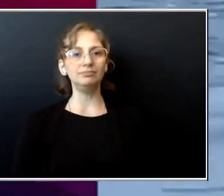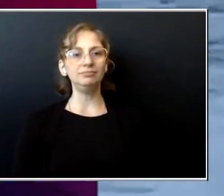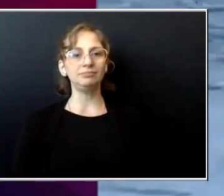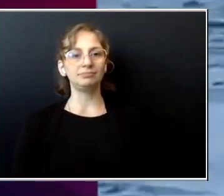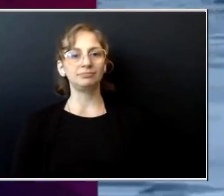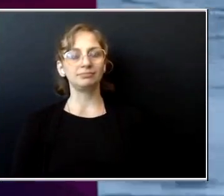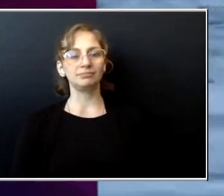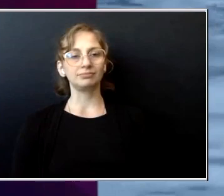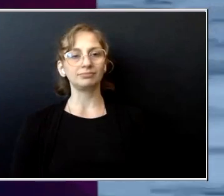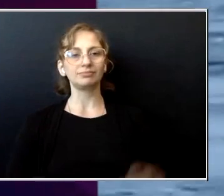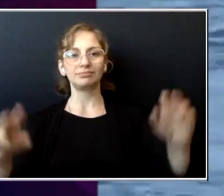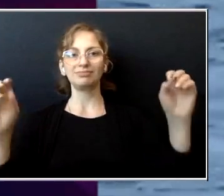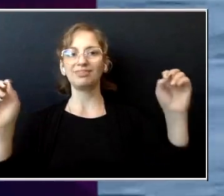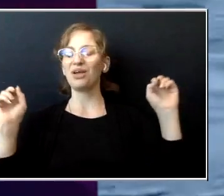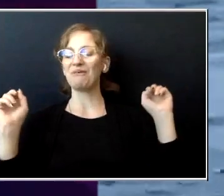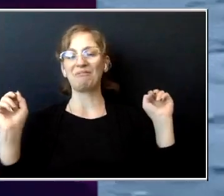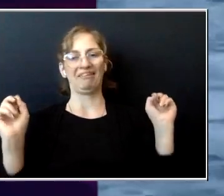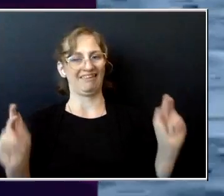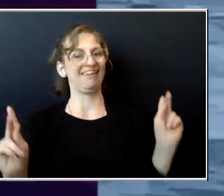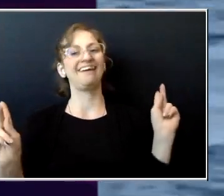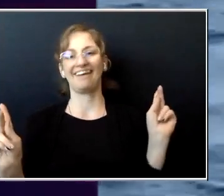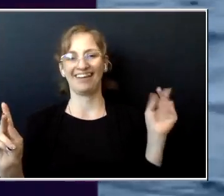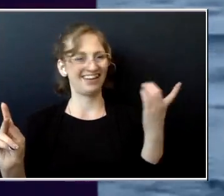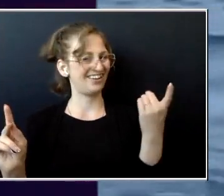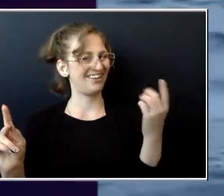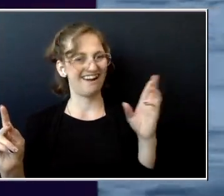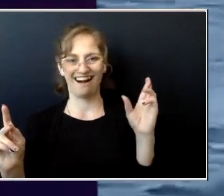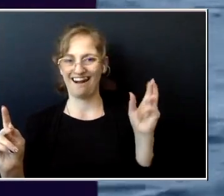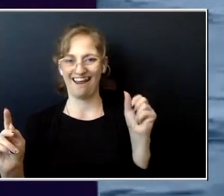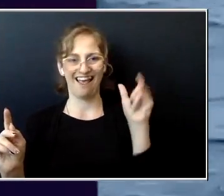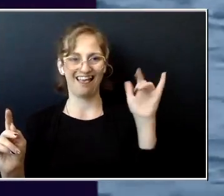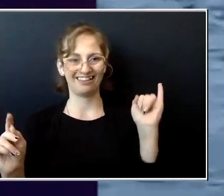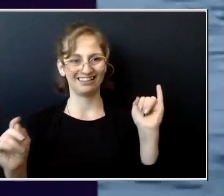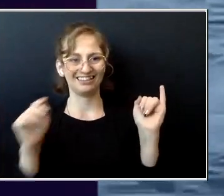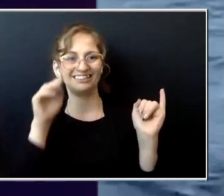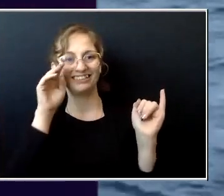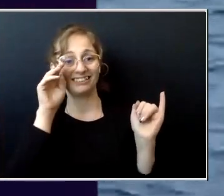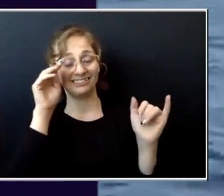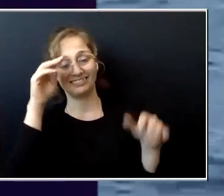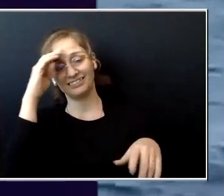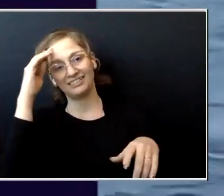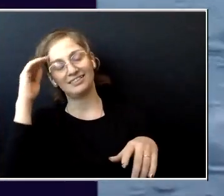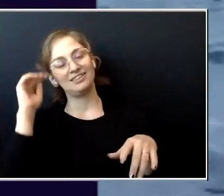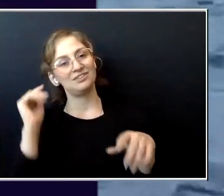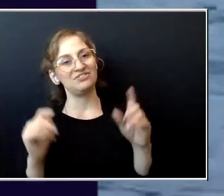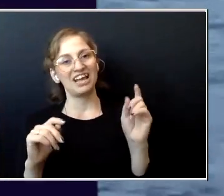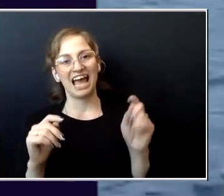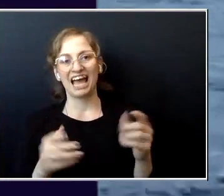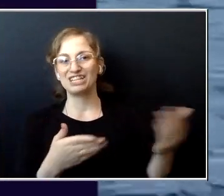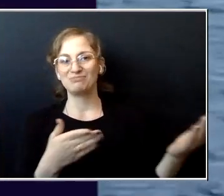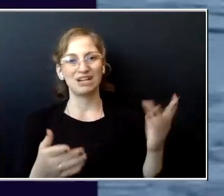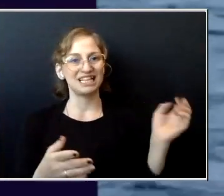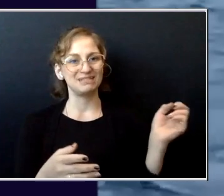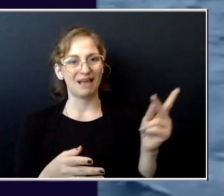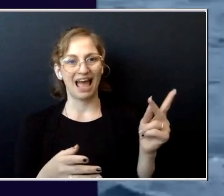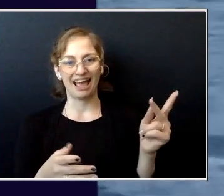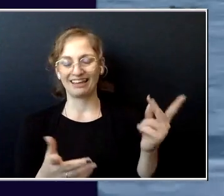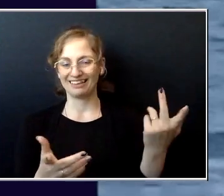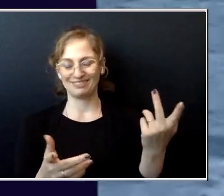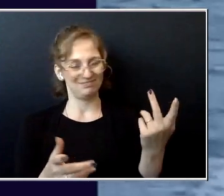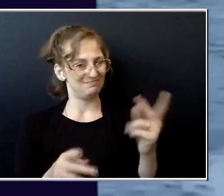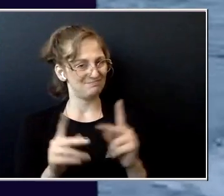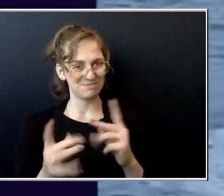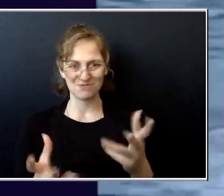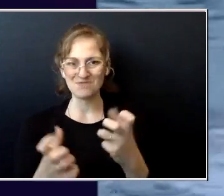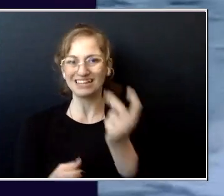Okay, Dr. Ali, we had to bring this back by popular demand. What are you doing here? That is